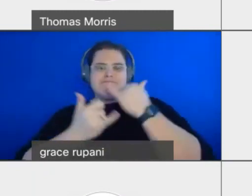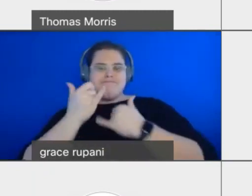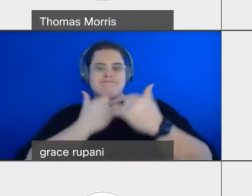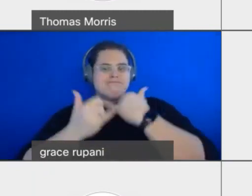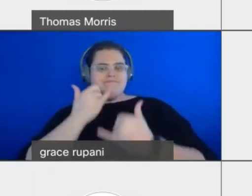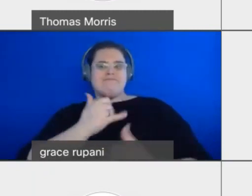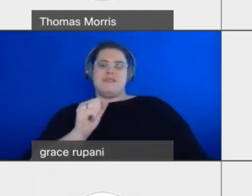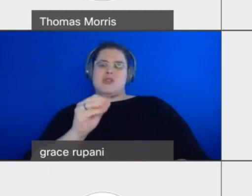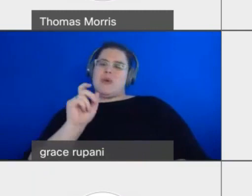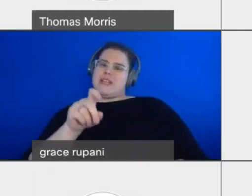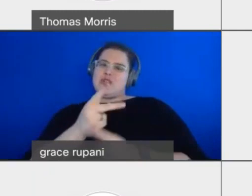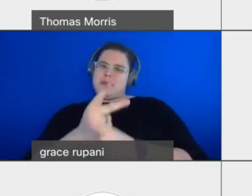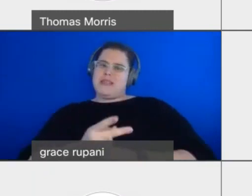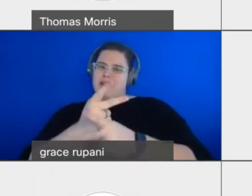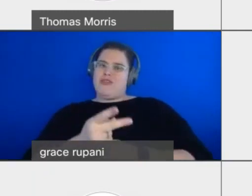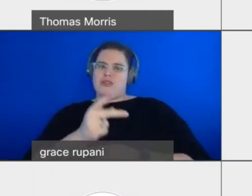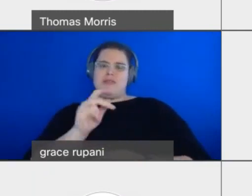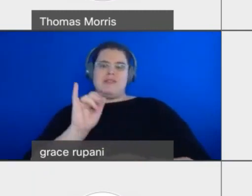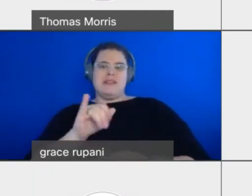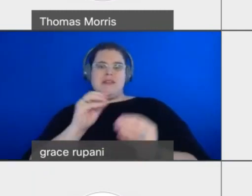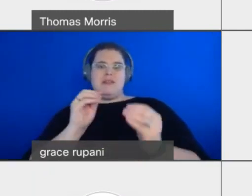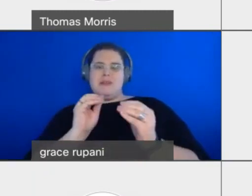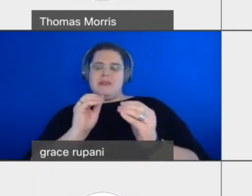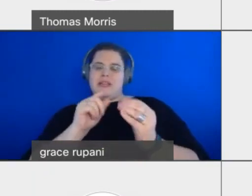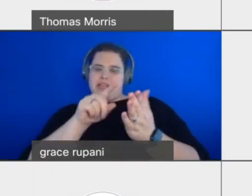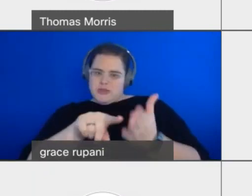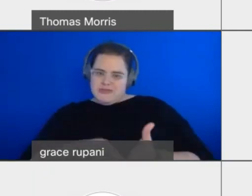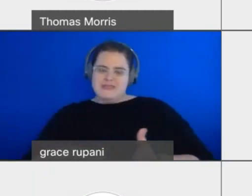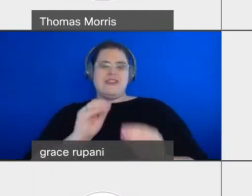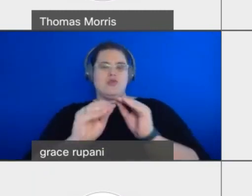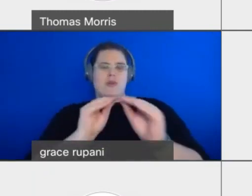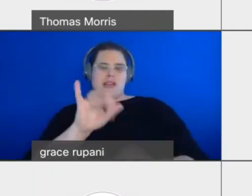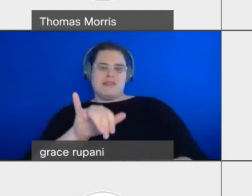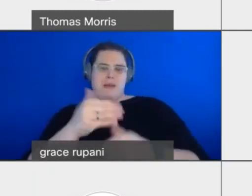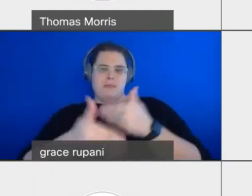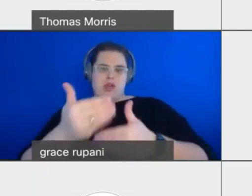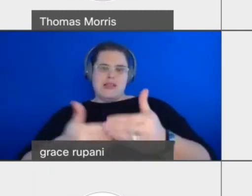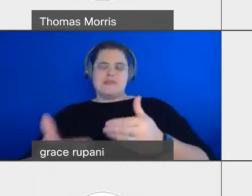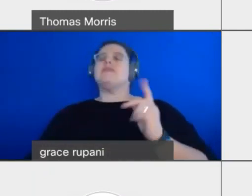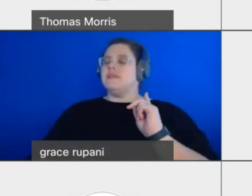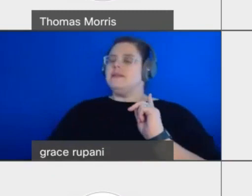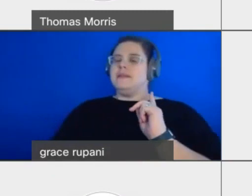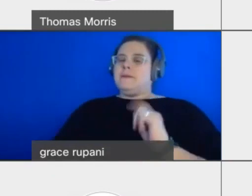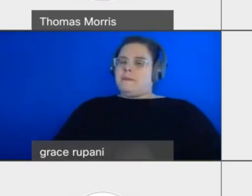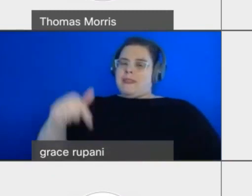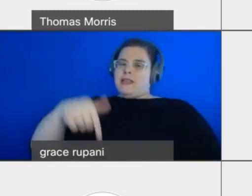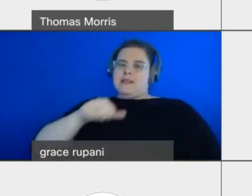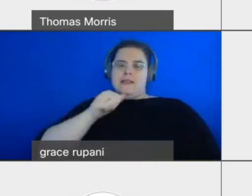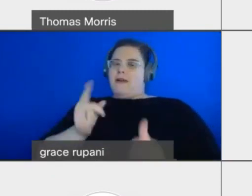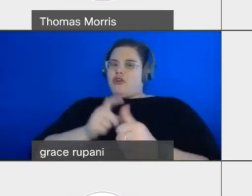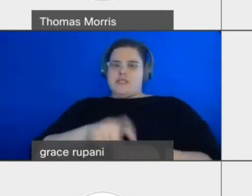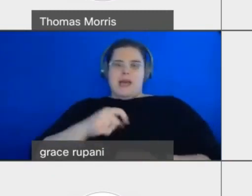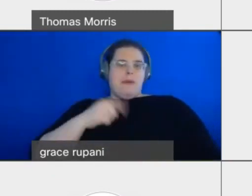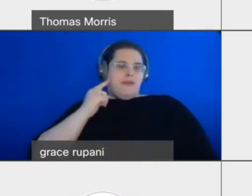This is not the first time we've heard this, and I think it is being looked at more closely. We have gotten the reports from most